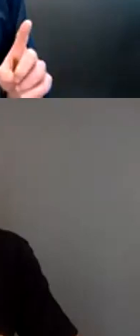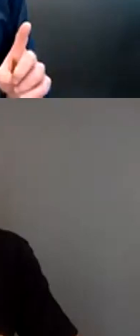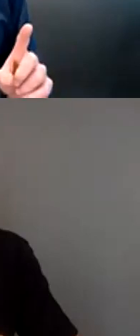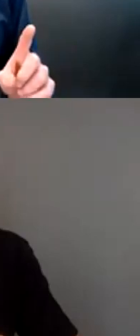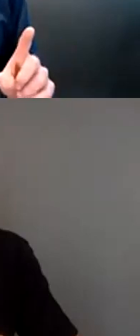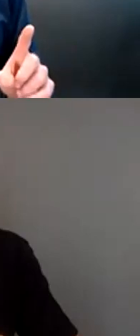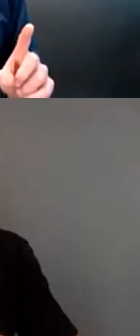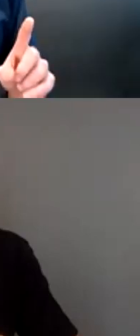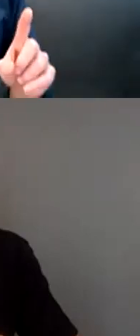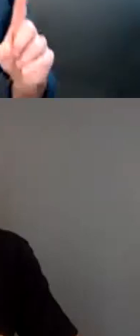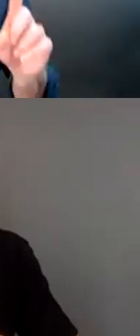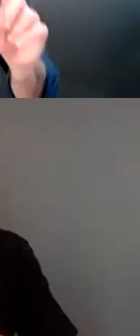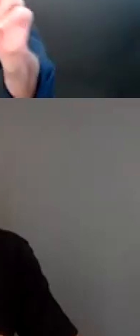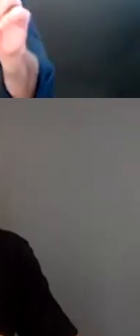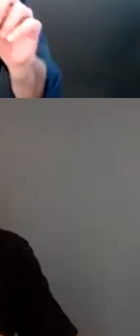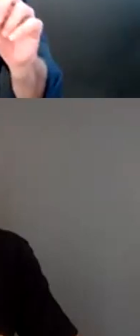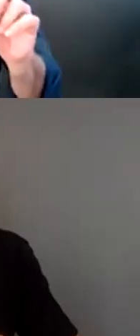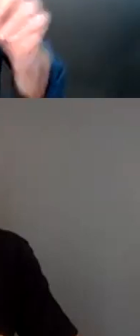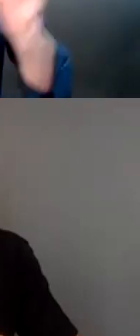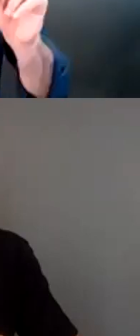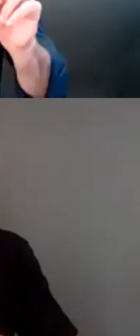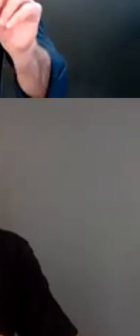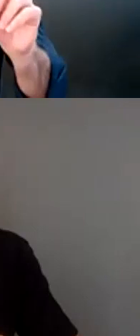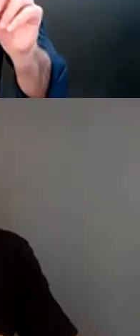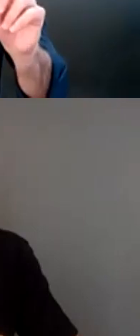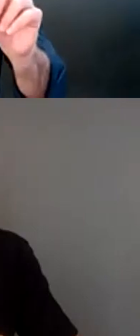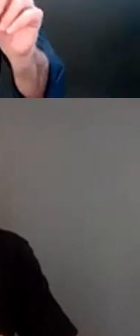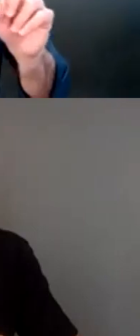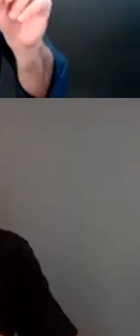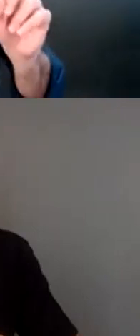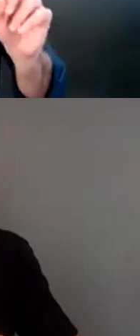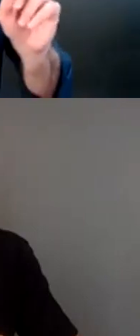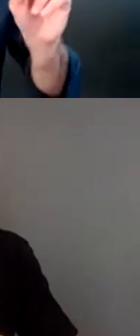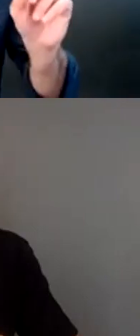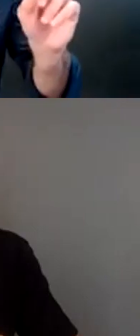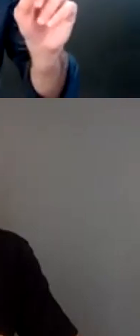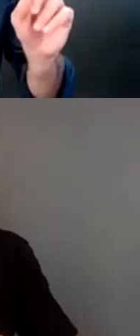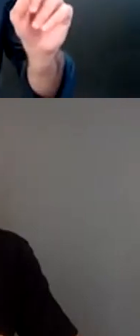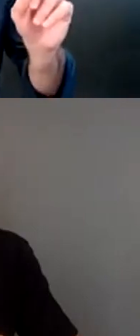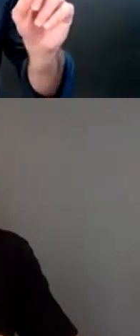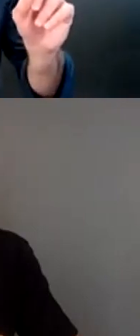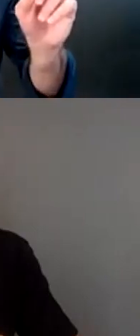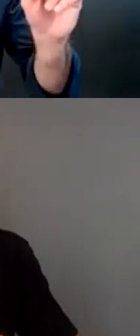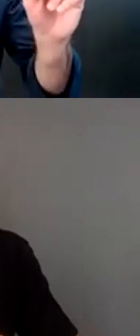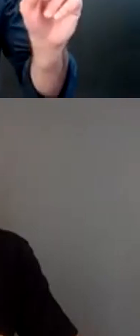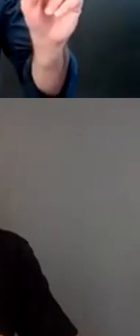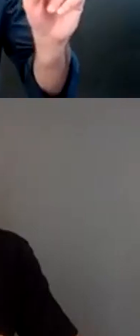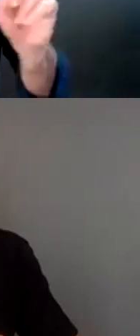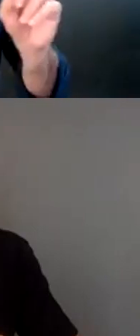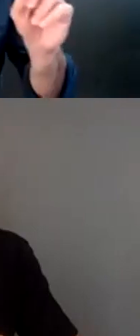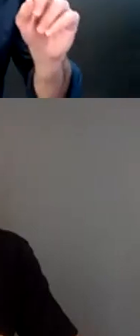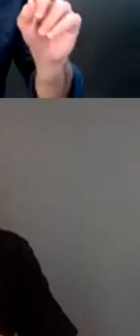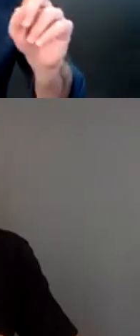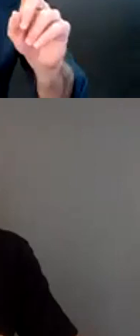their children, their grandchildren, to get the help they need. So there's a rethinking at that